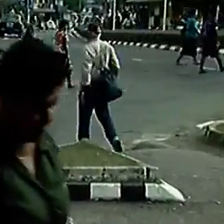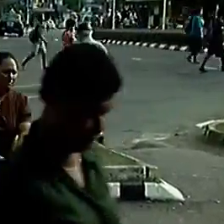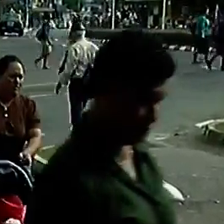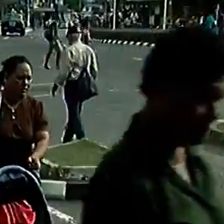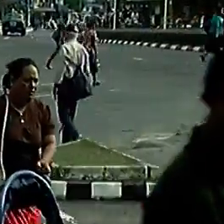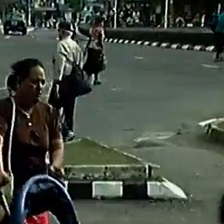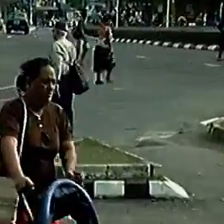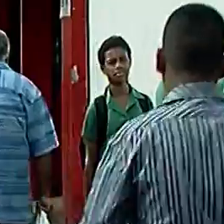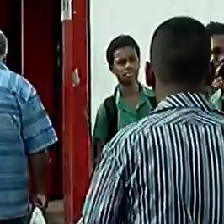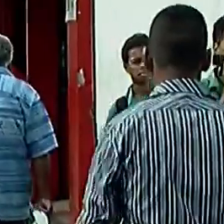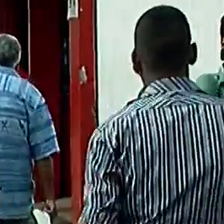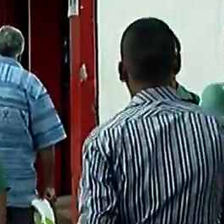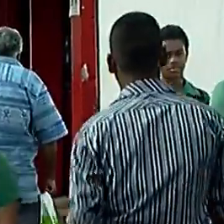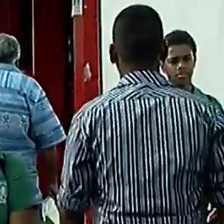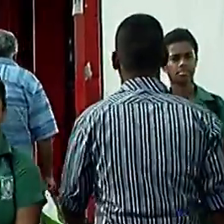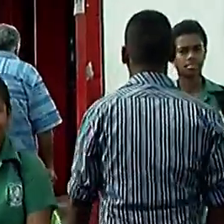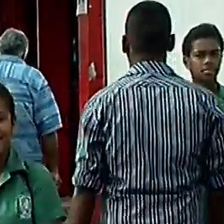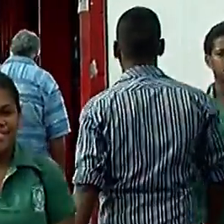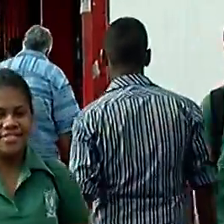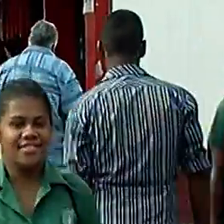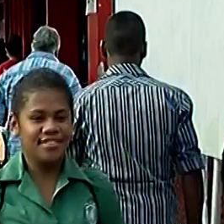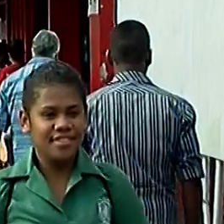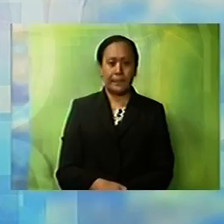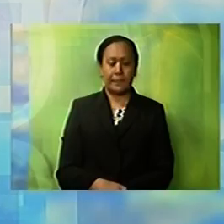and 64% of its fat, are imported.